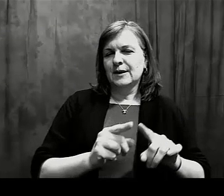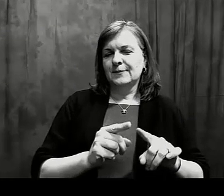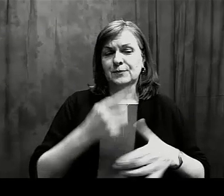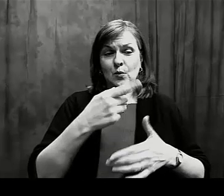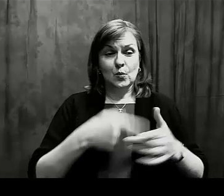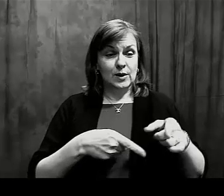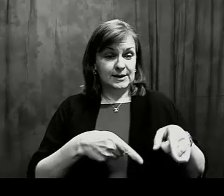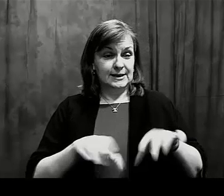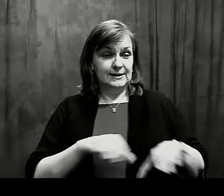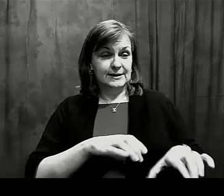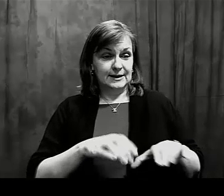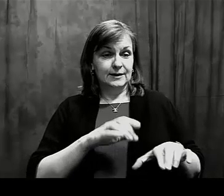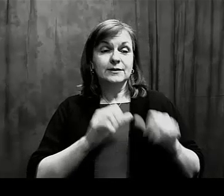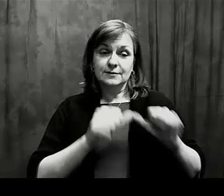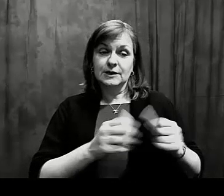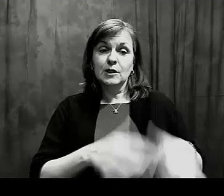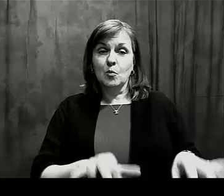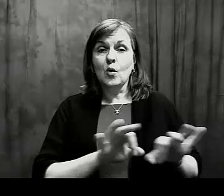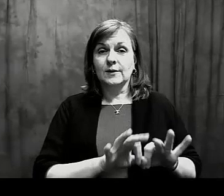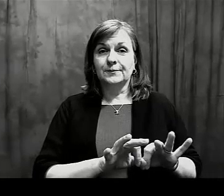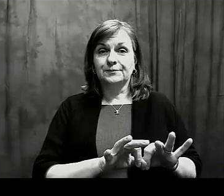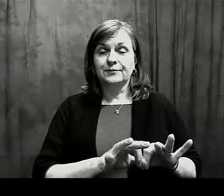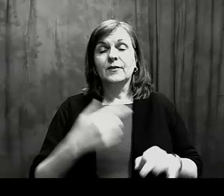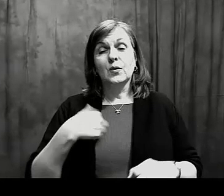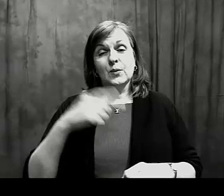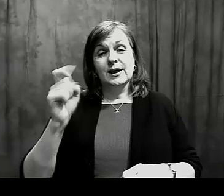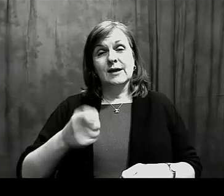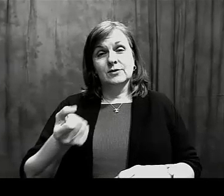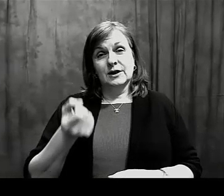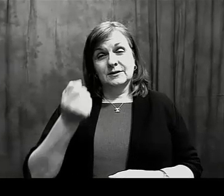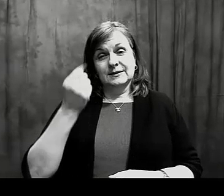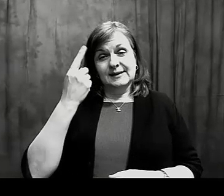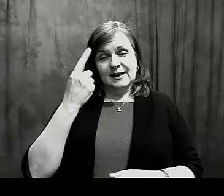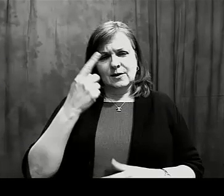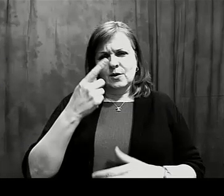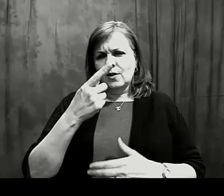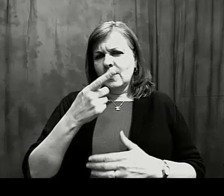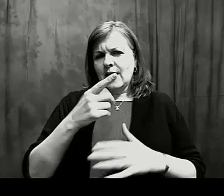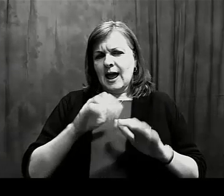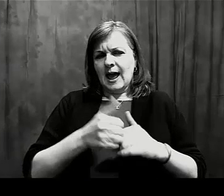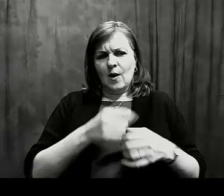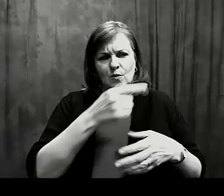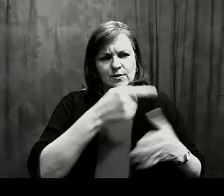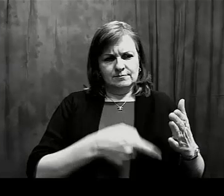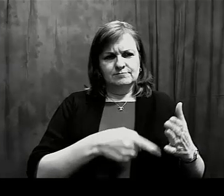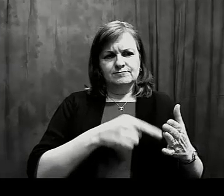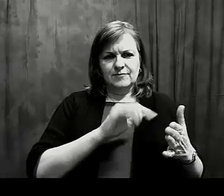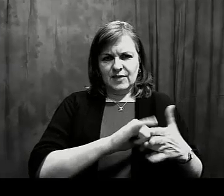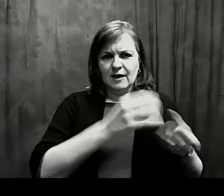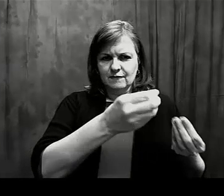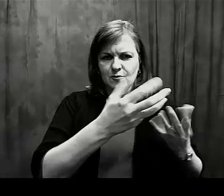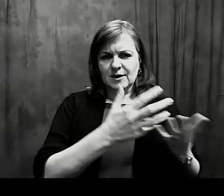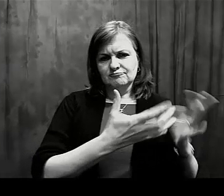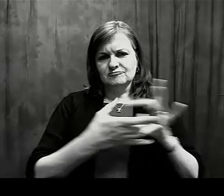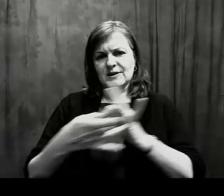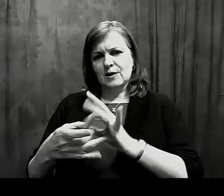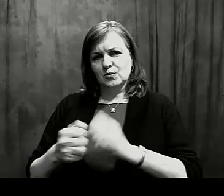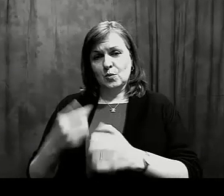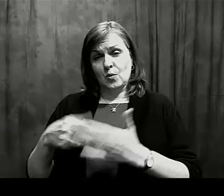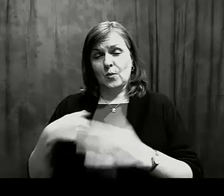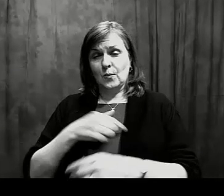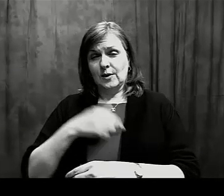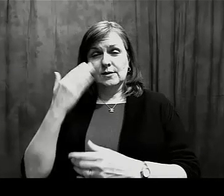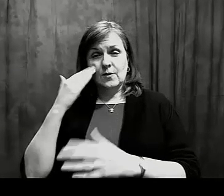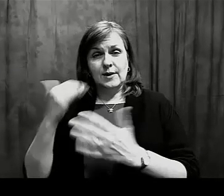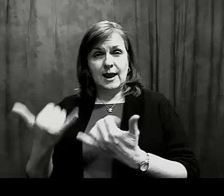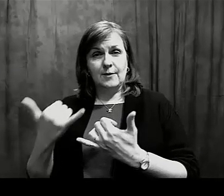Mendel did, but it certainly doesn't mean that what he did was any less important. We just have to understand where we're going to connect